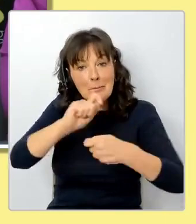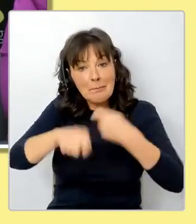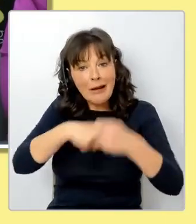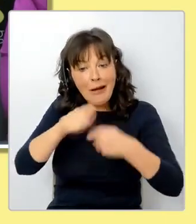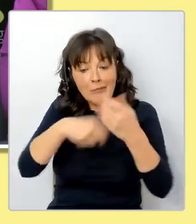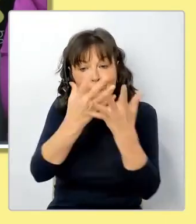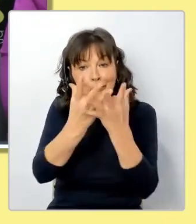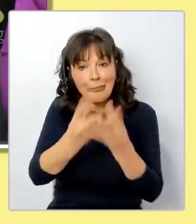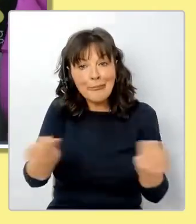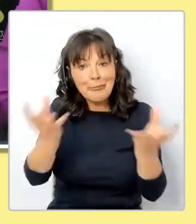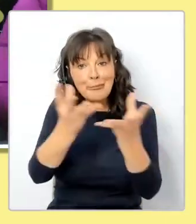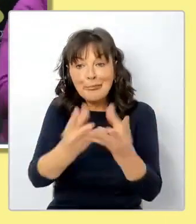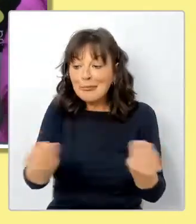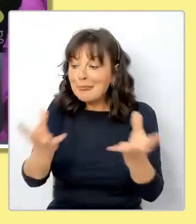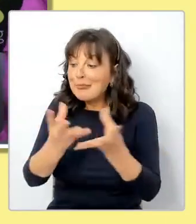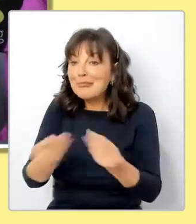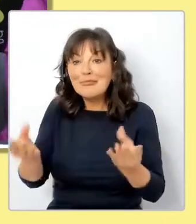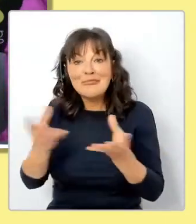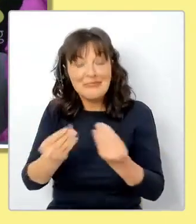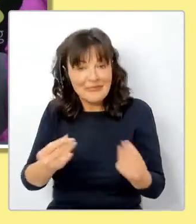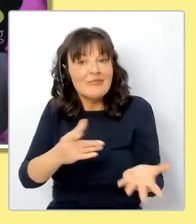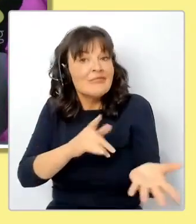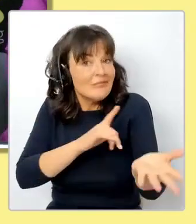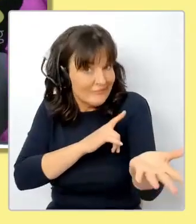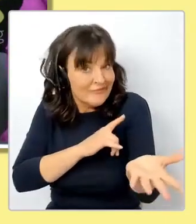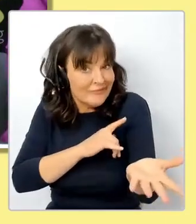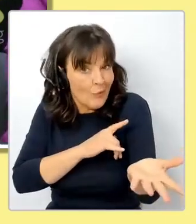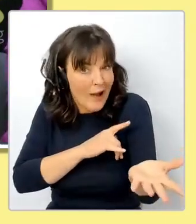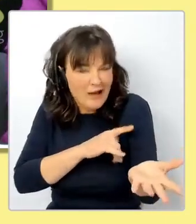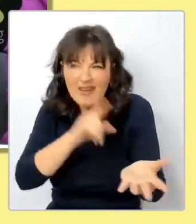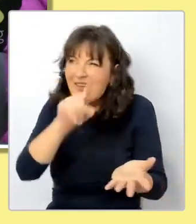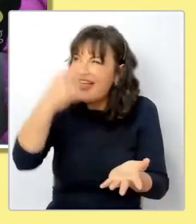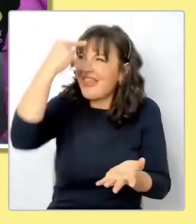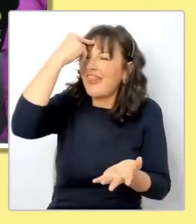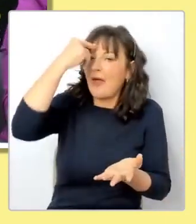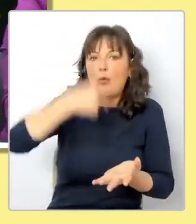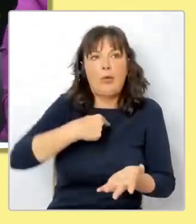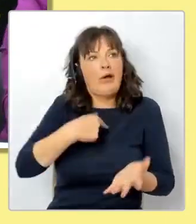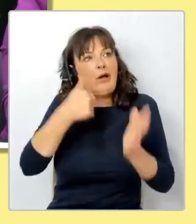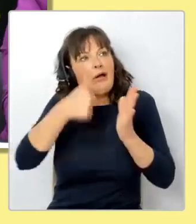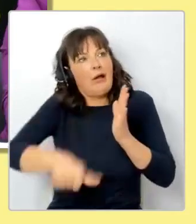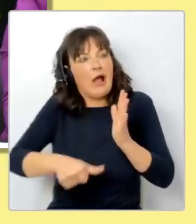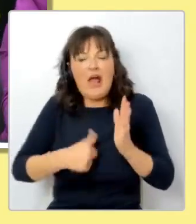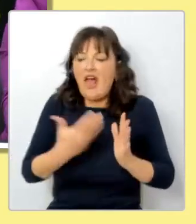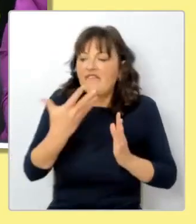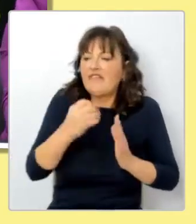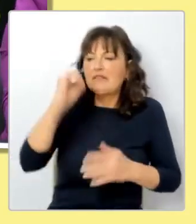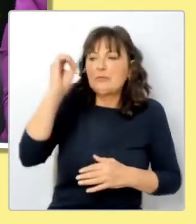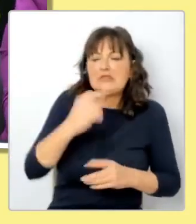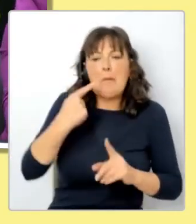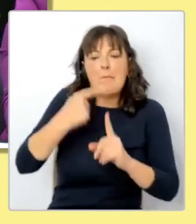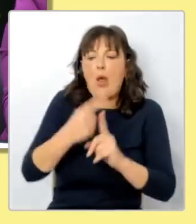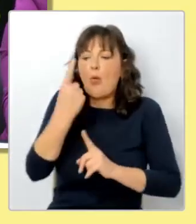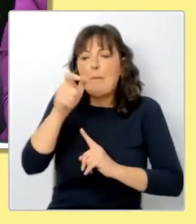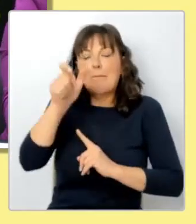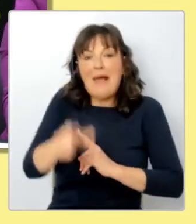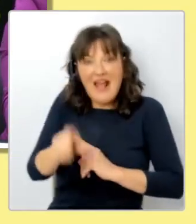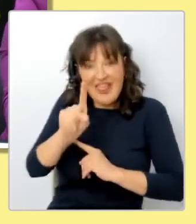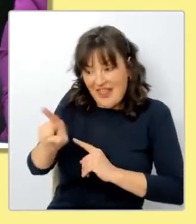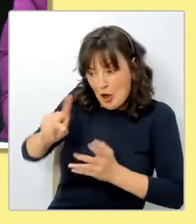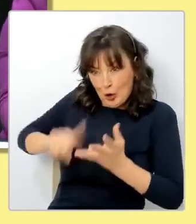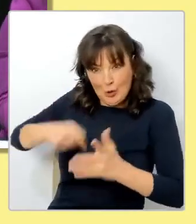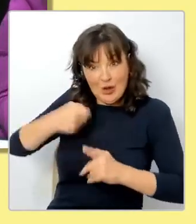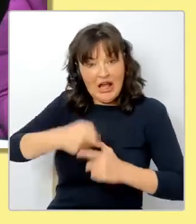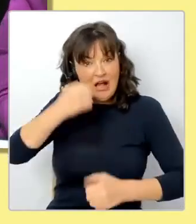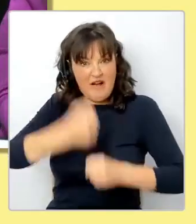and dissipate. This idea that somehow, you know, we will get 50% plus one in an election and that the UK government will march up the road to